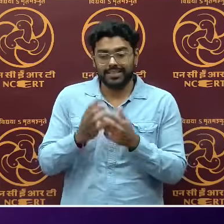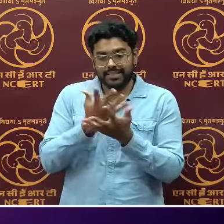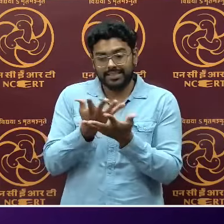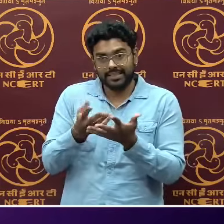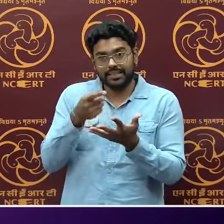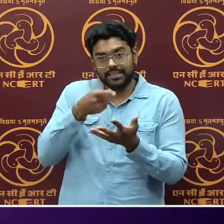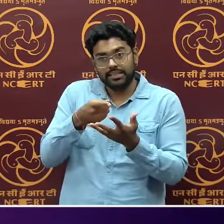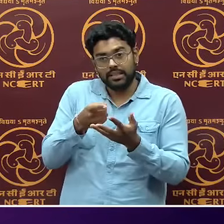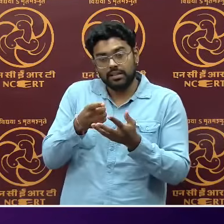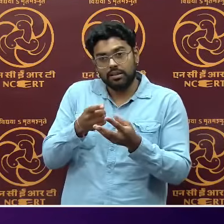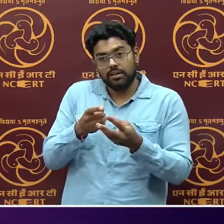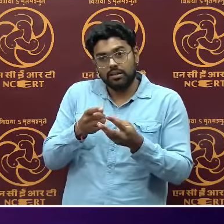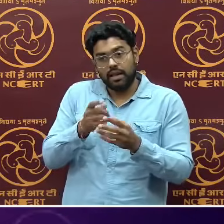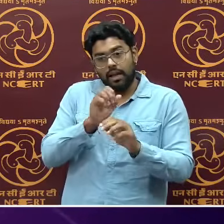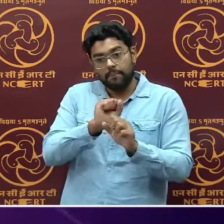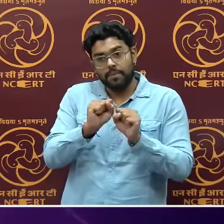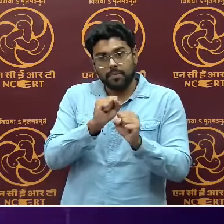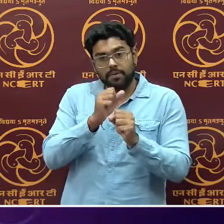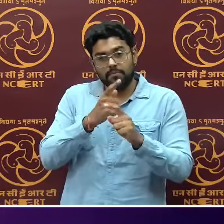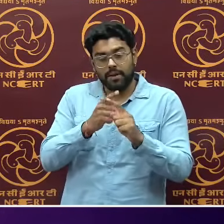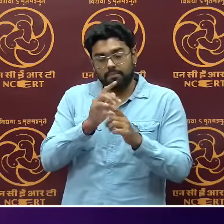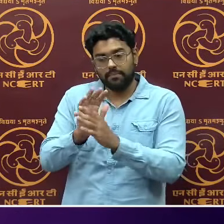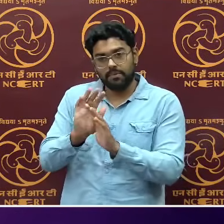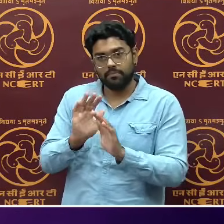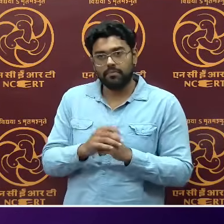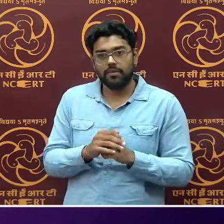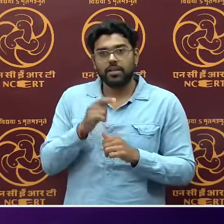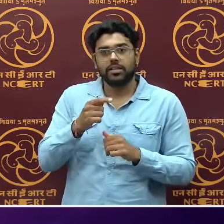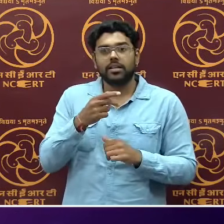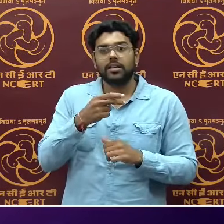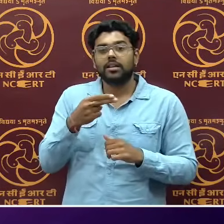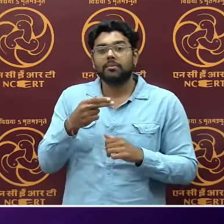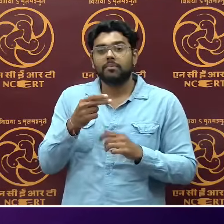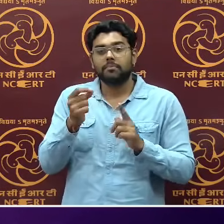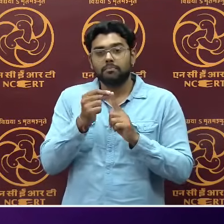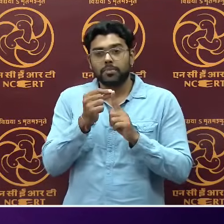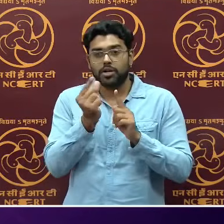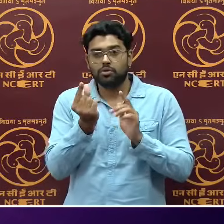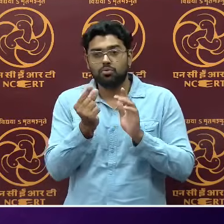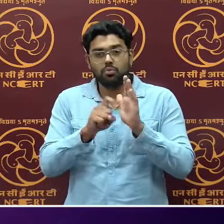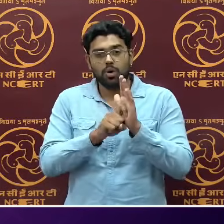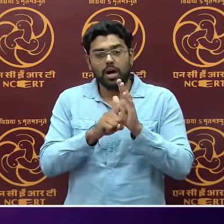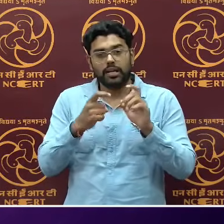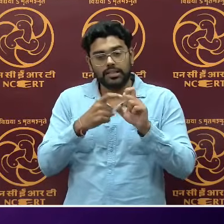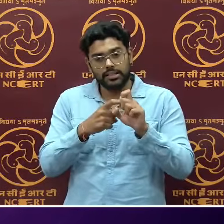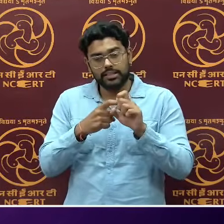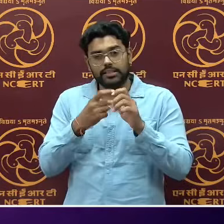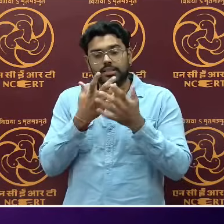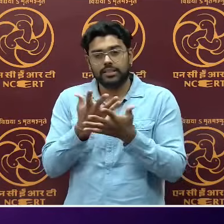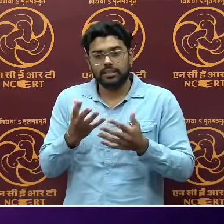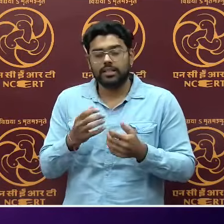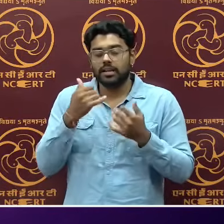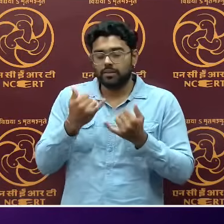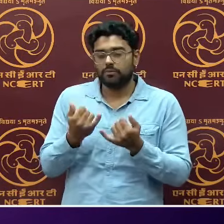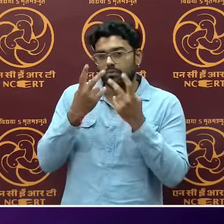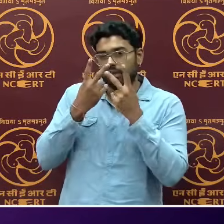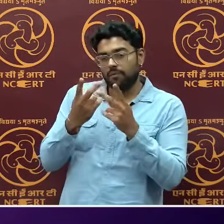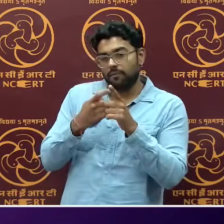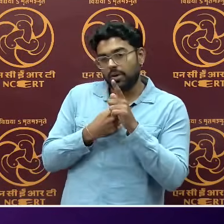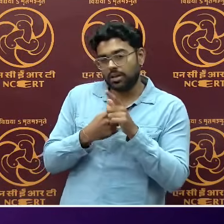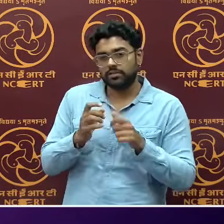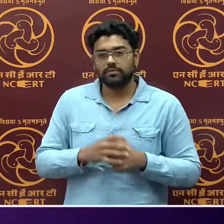material keeps its property, and they are called as pure substances. Okay. Right. Now we'll quickly see